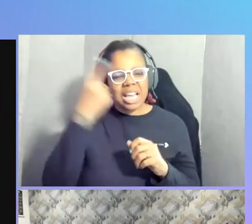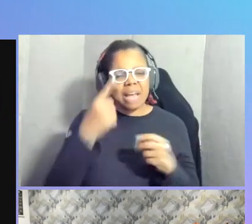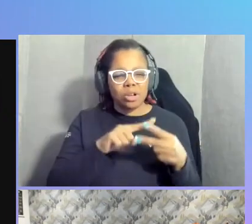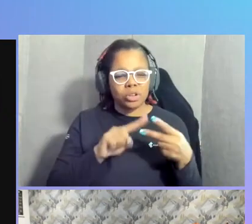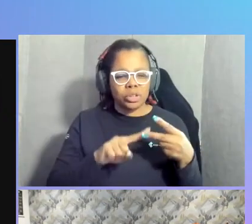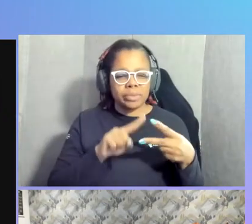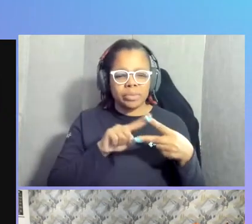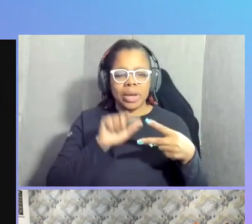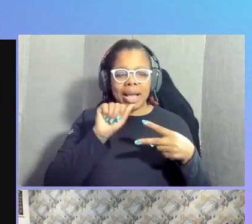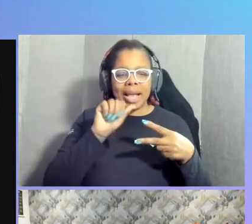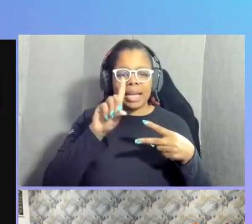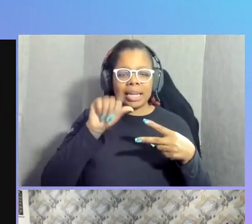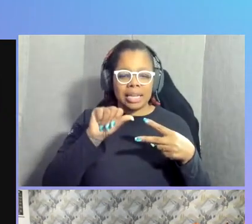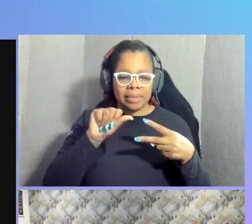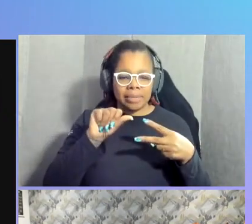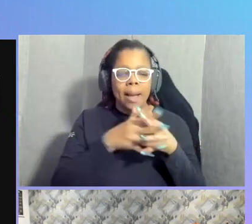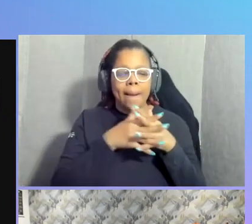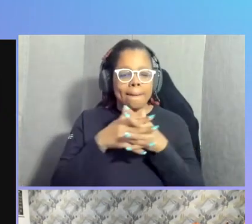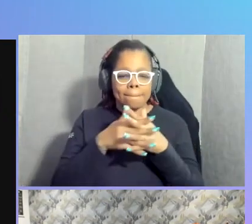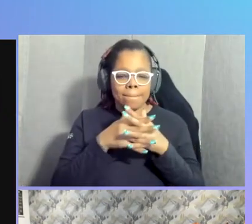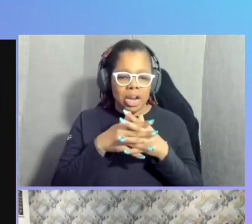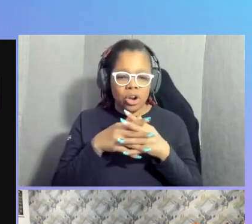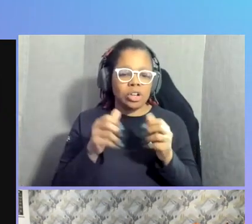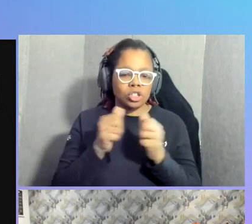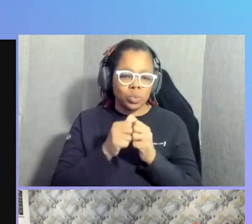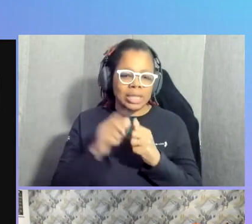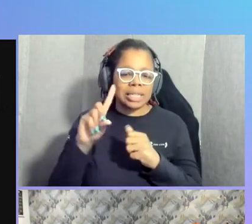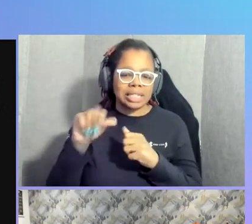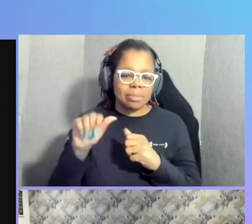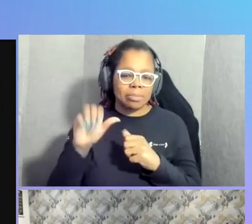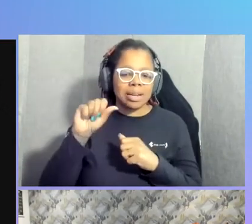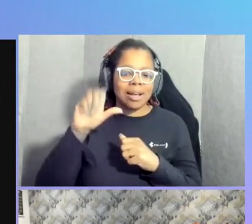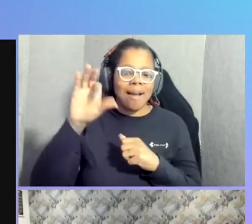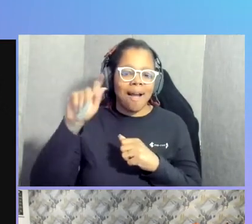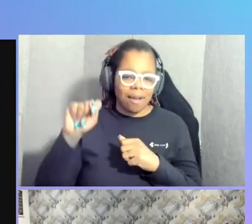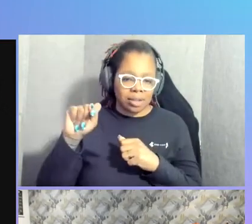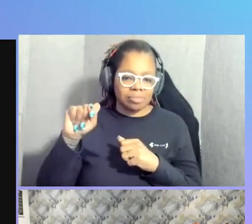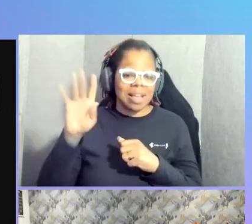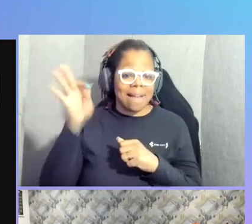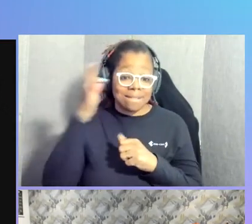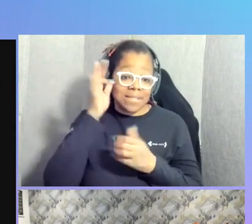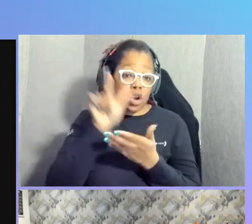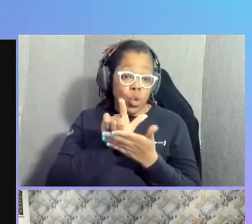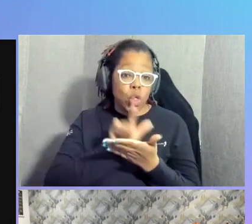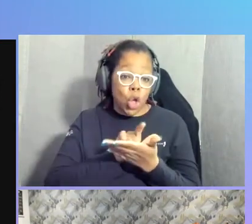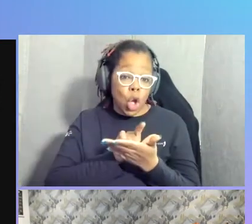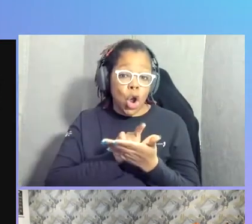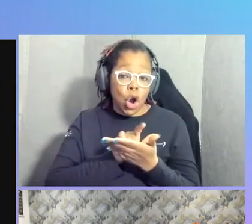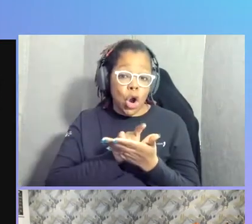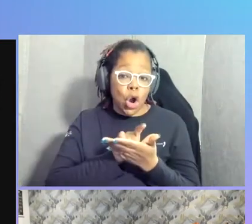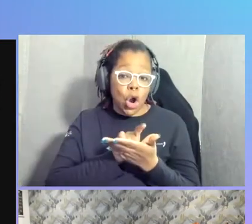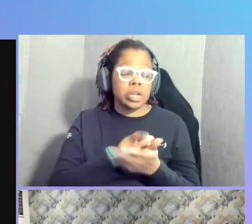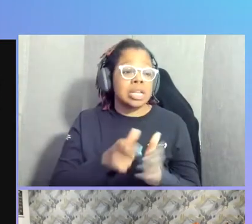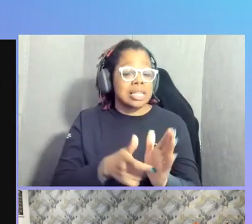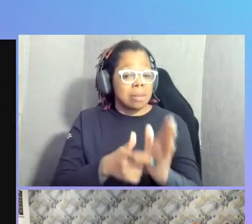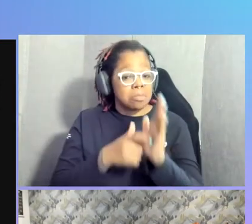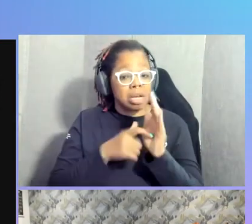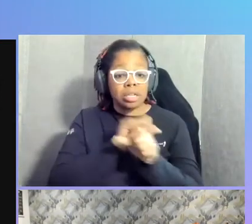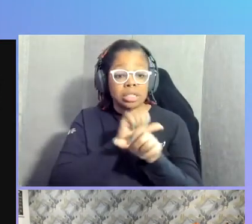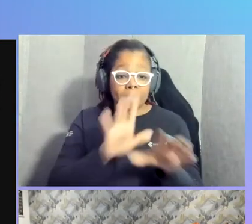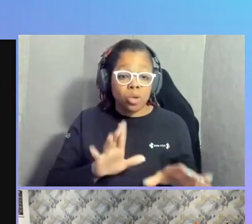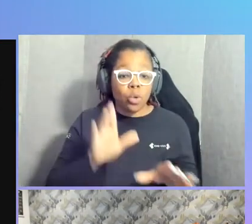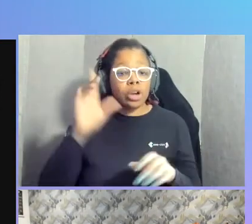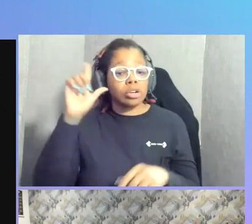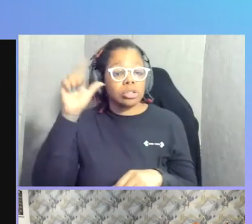the ADA, the American with Disabilities Act, that it's a federal law that mandates employers,